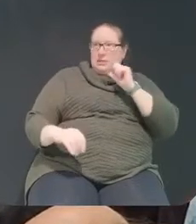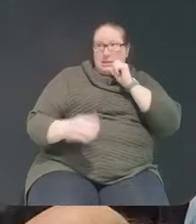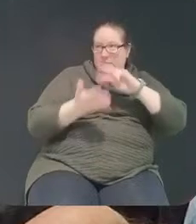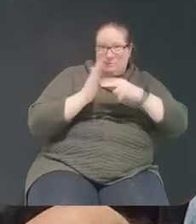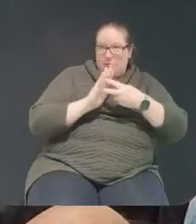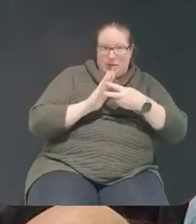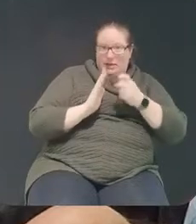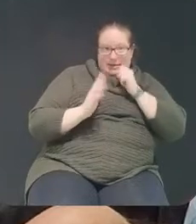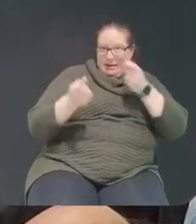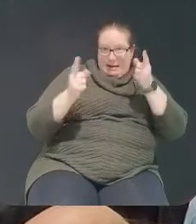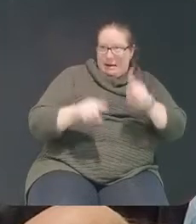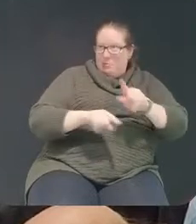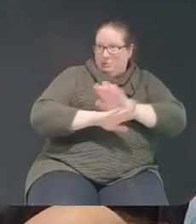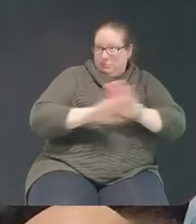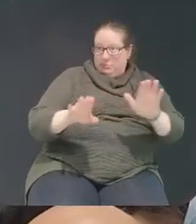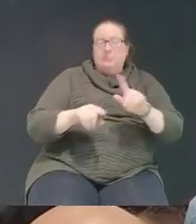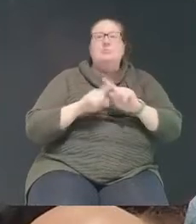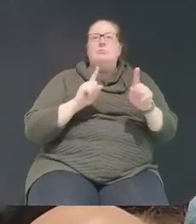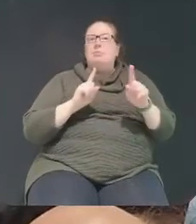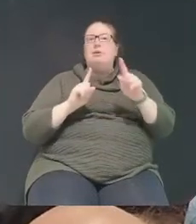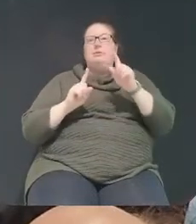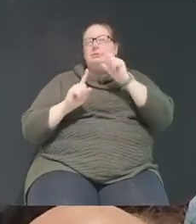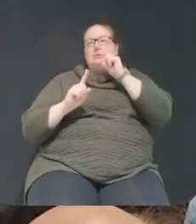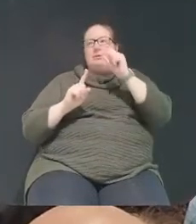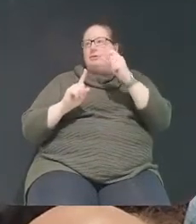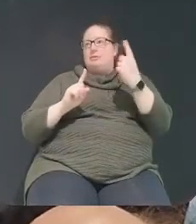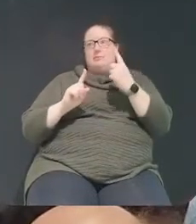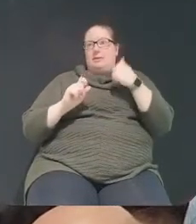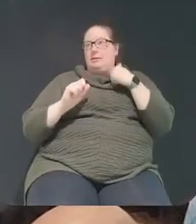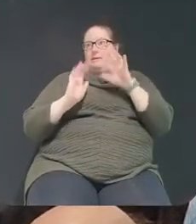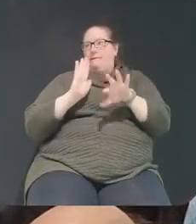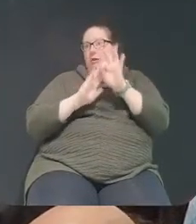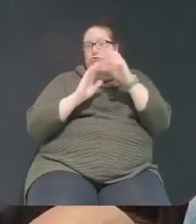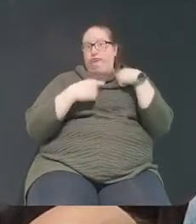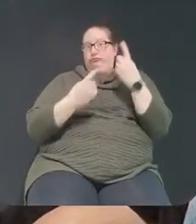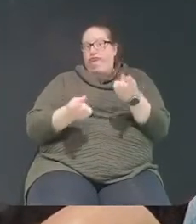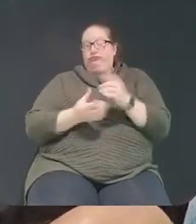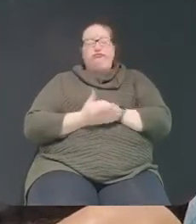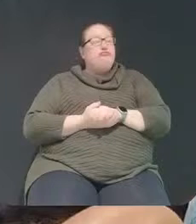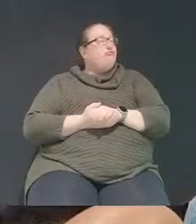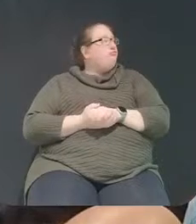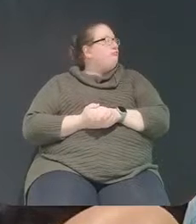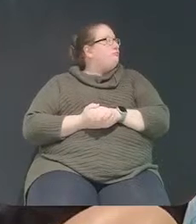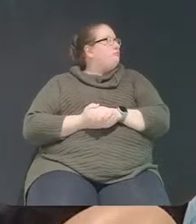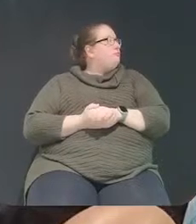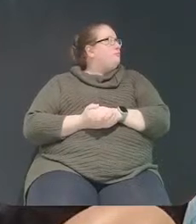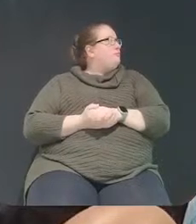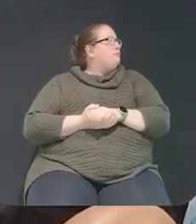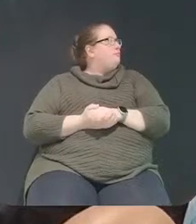there, but that's not anything that I was able to find.